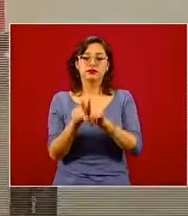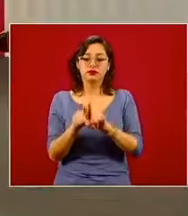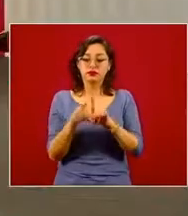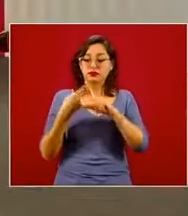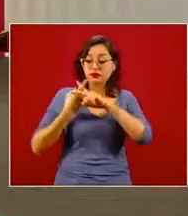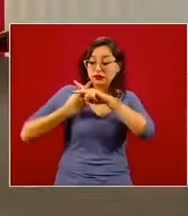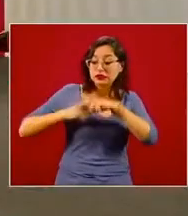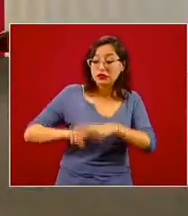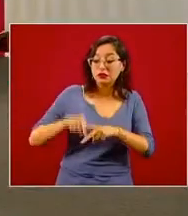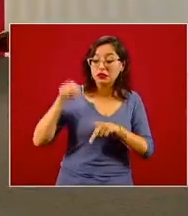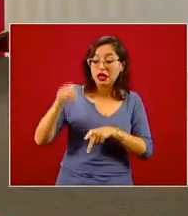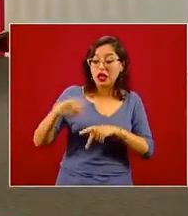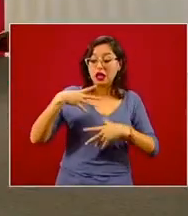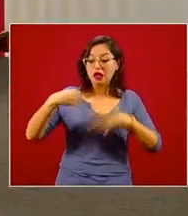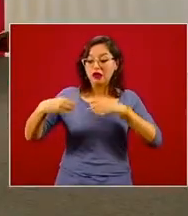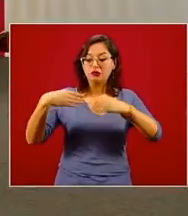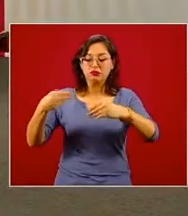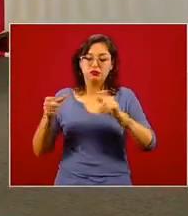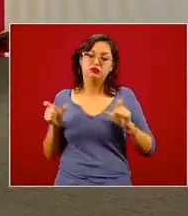global